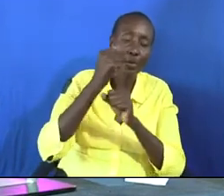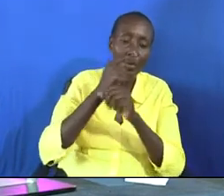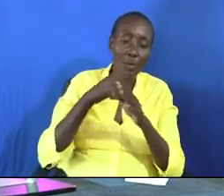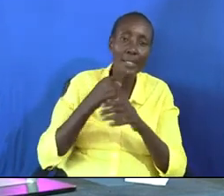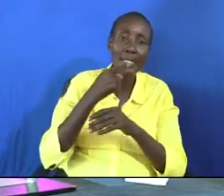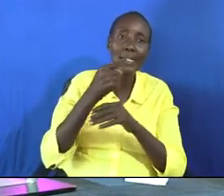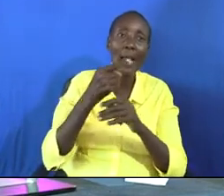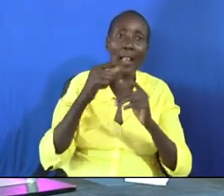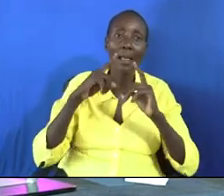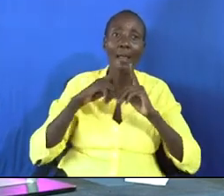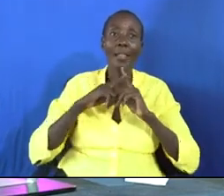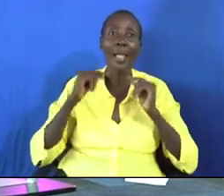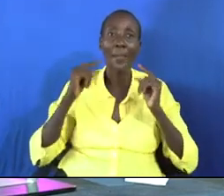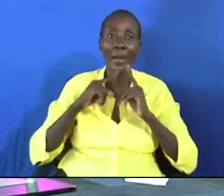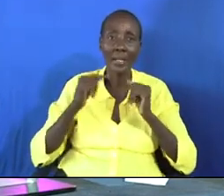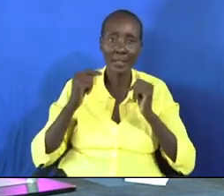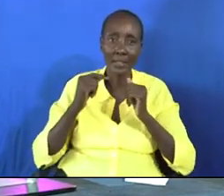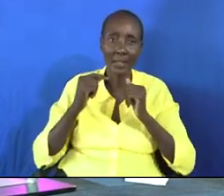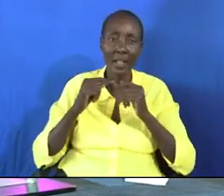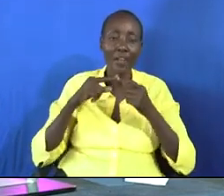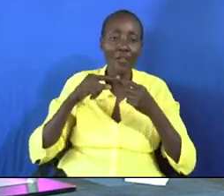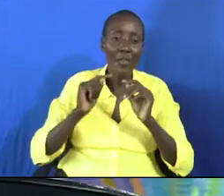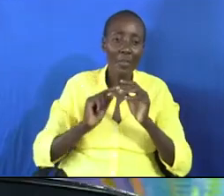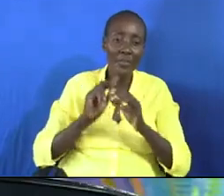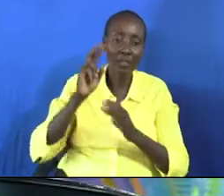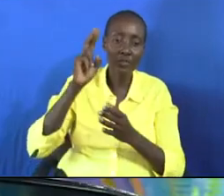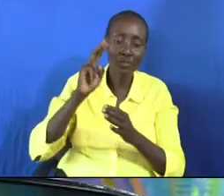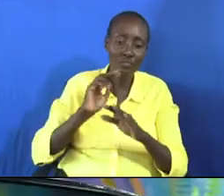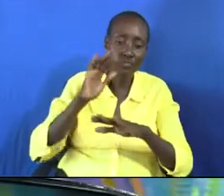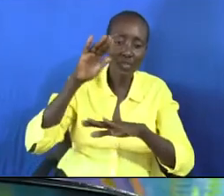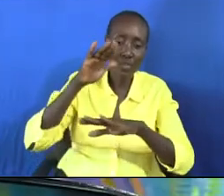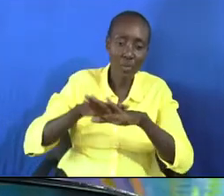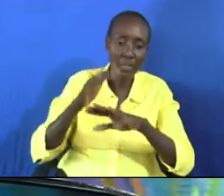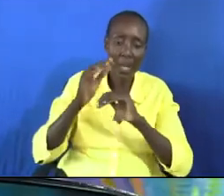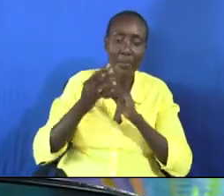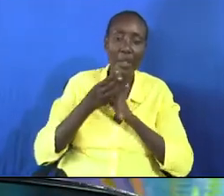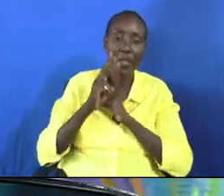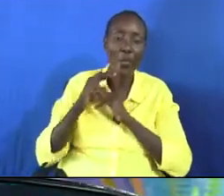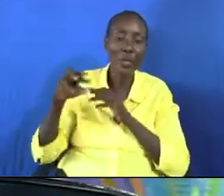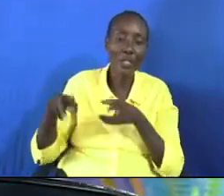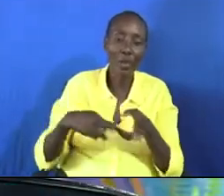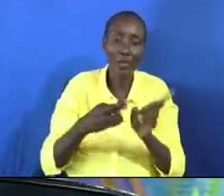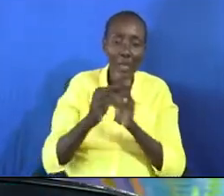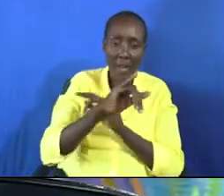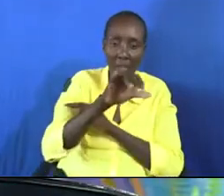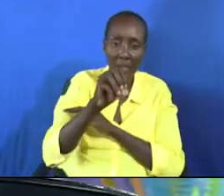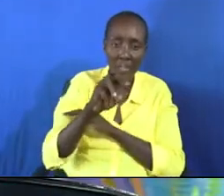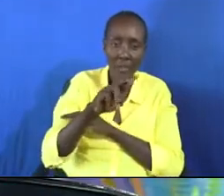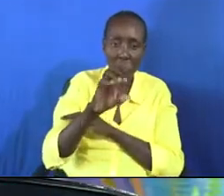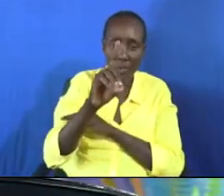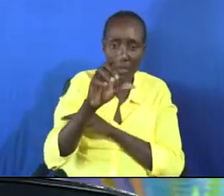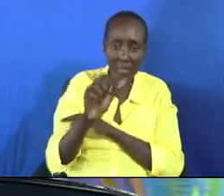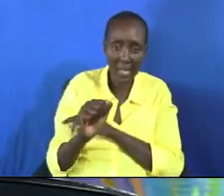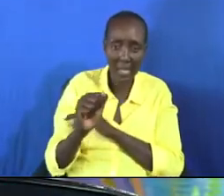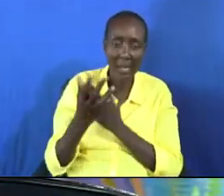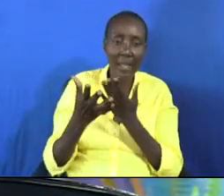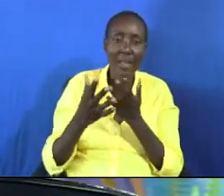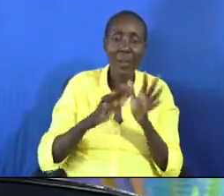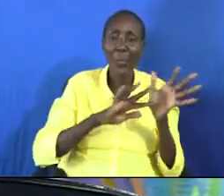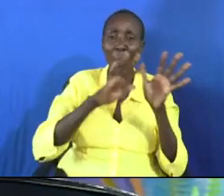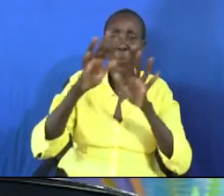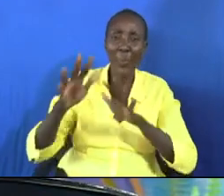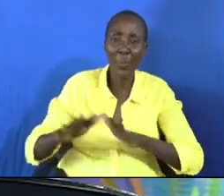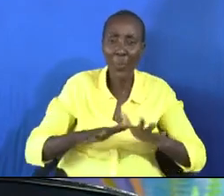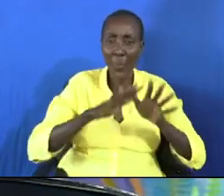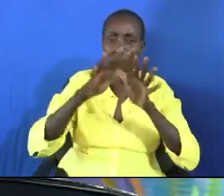the priests to step into the River Jordan. It was flooding. It was harvest time. It was overflowing